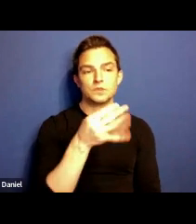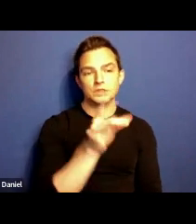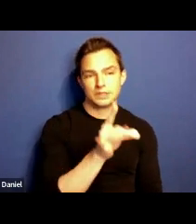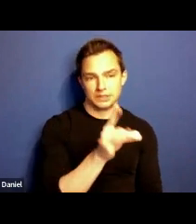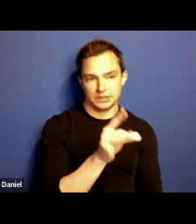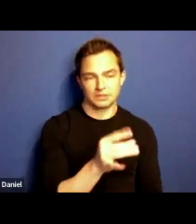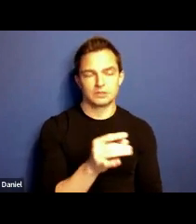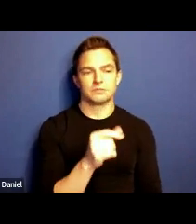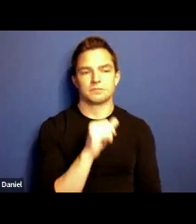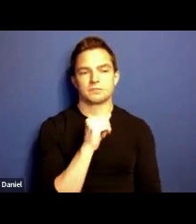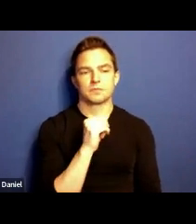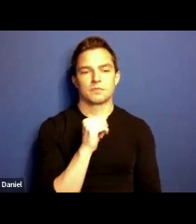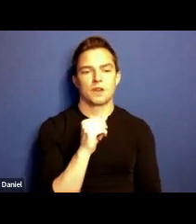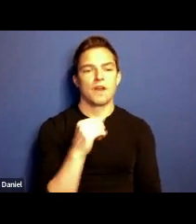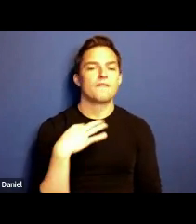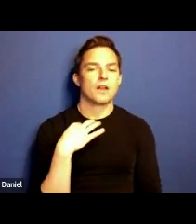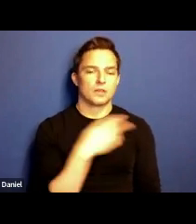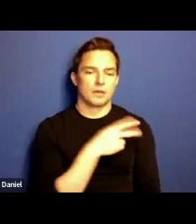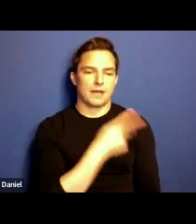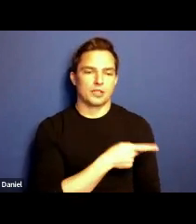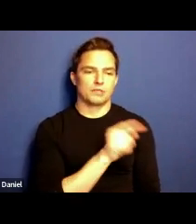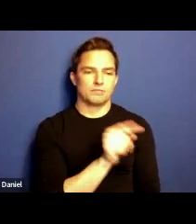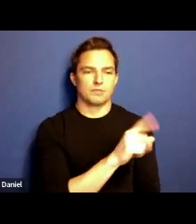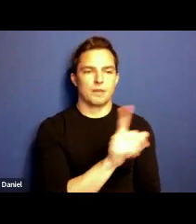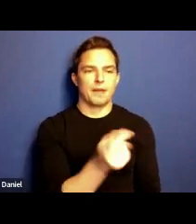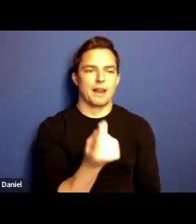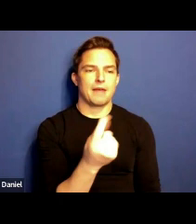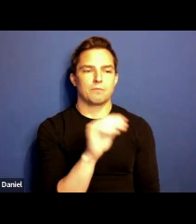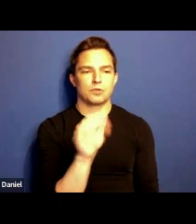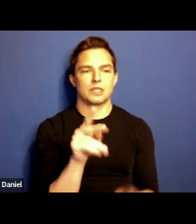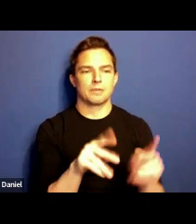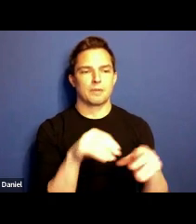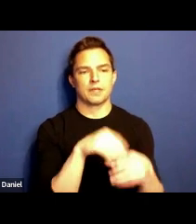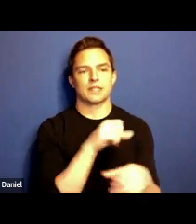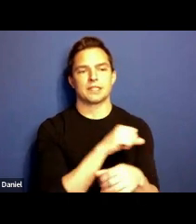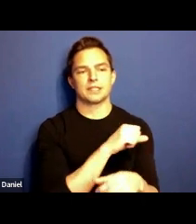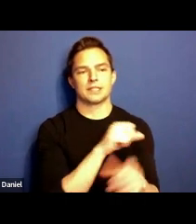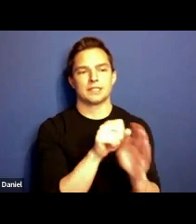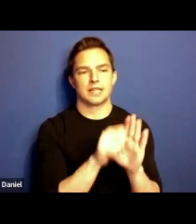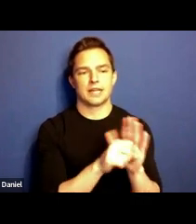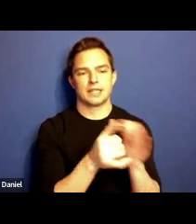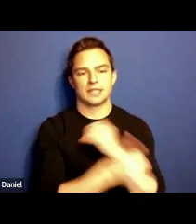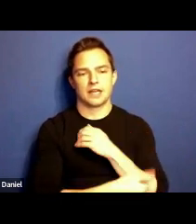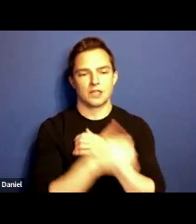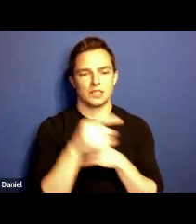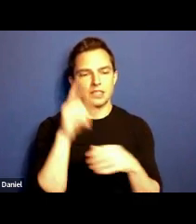2018, we see voluntary patients were only about 11% of the people in state and county psychiatric